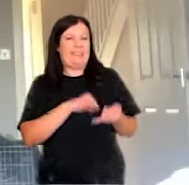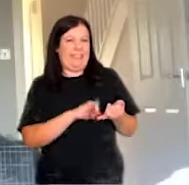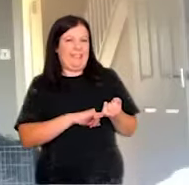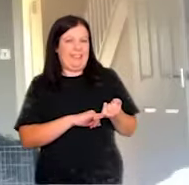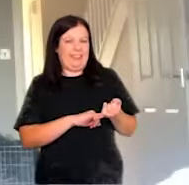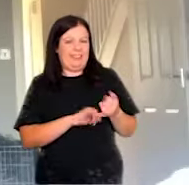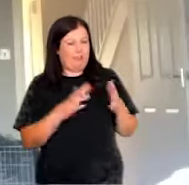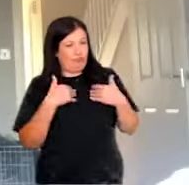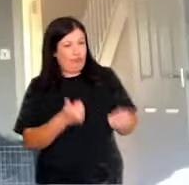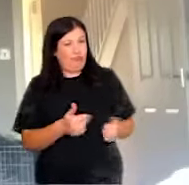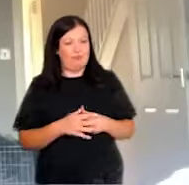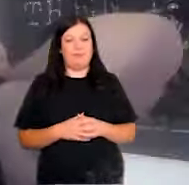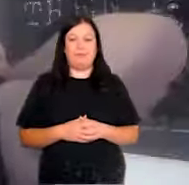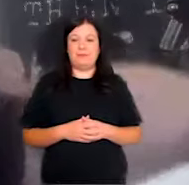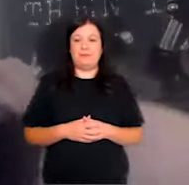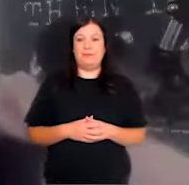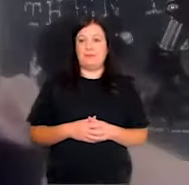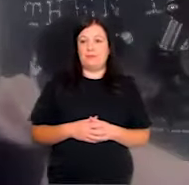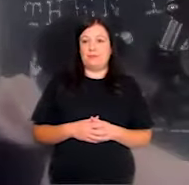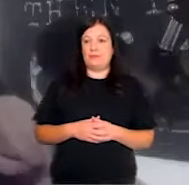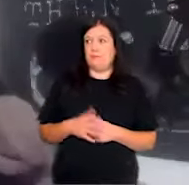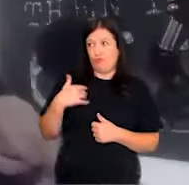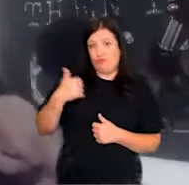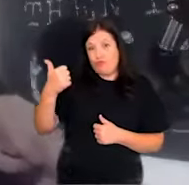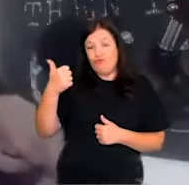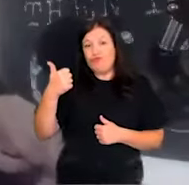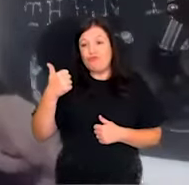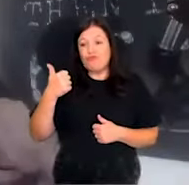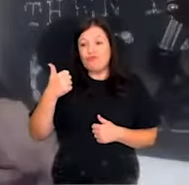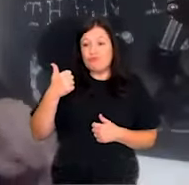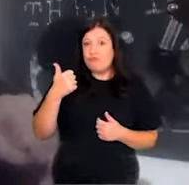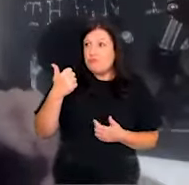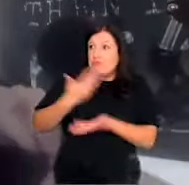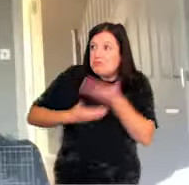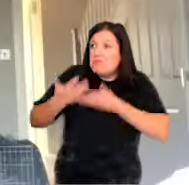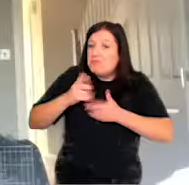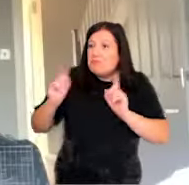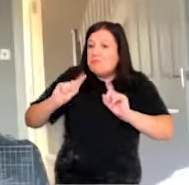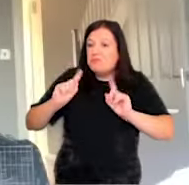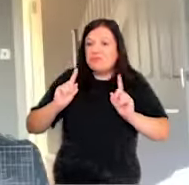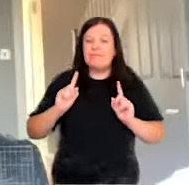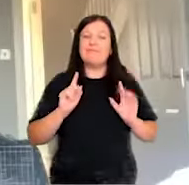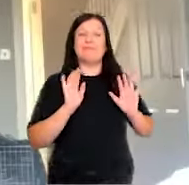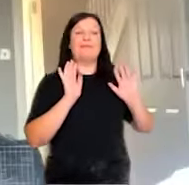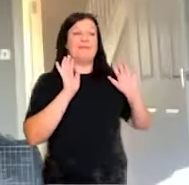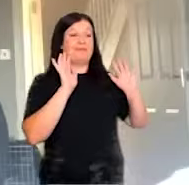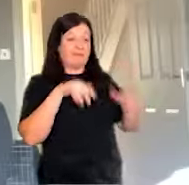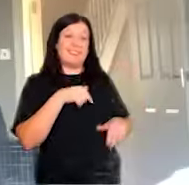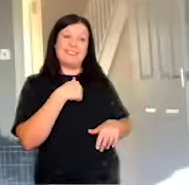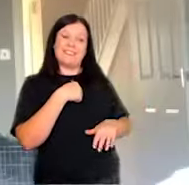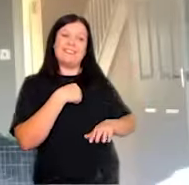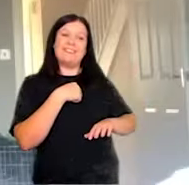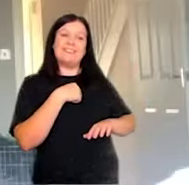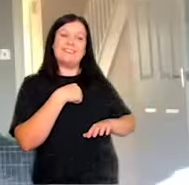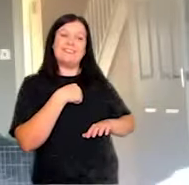Stevie, how are you? Good, thanks. Any news? I actually have